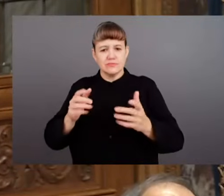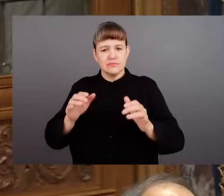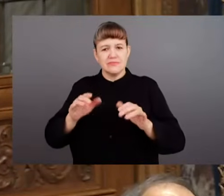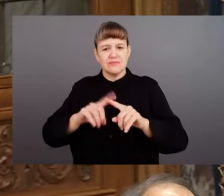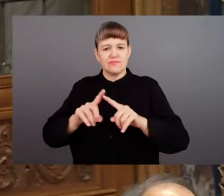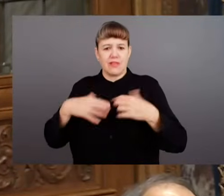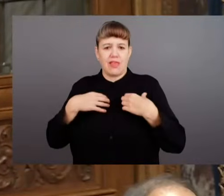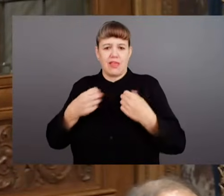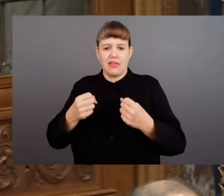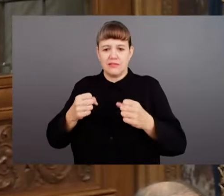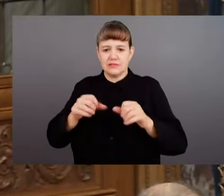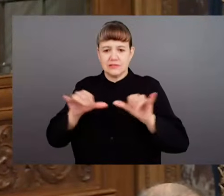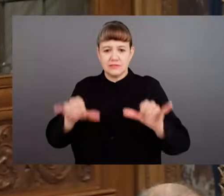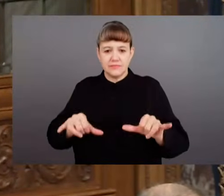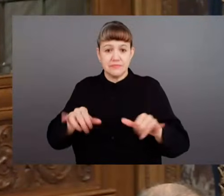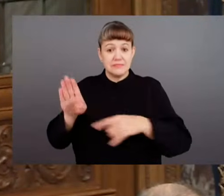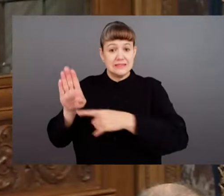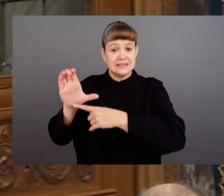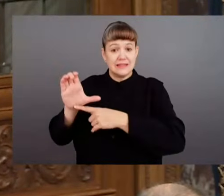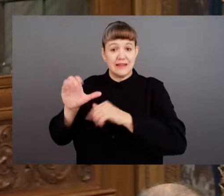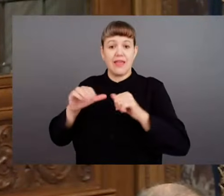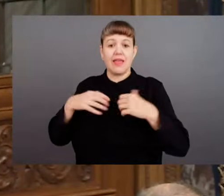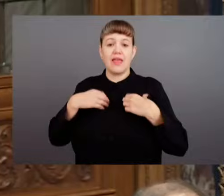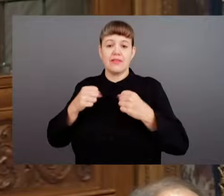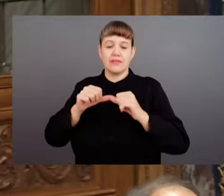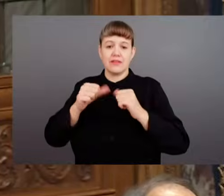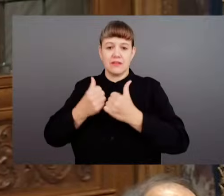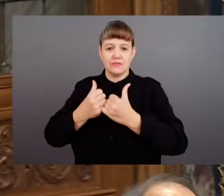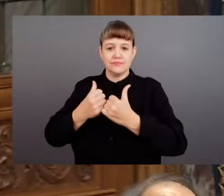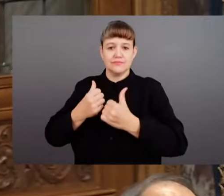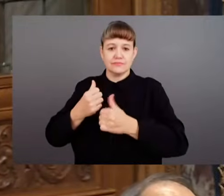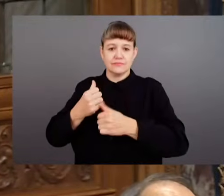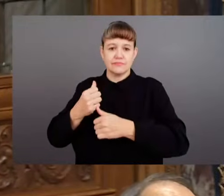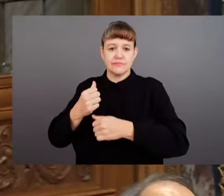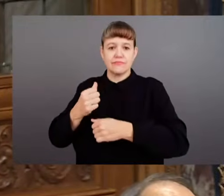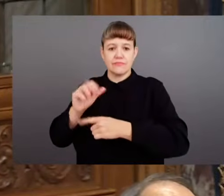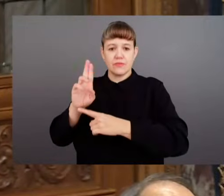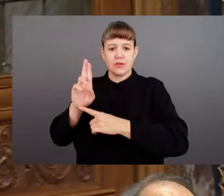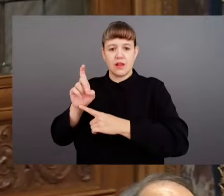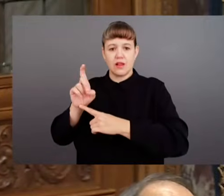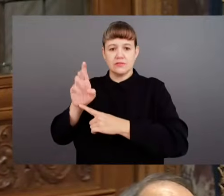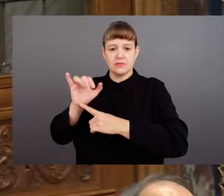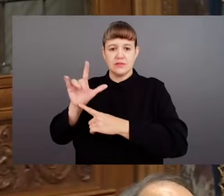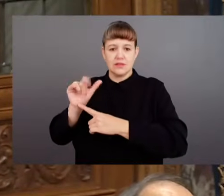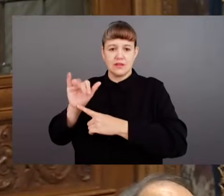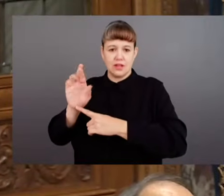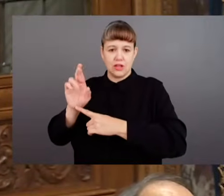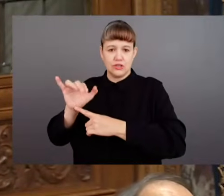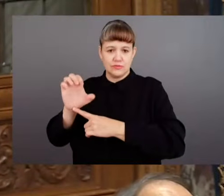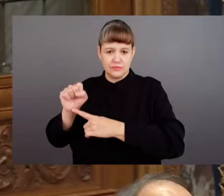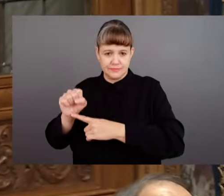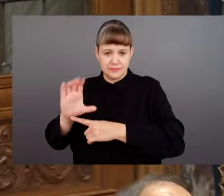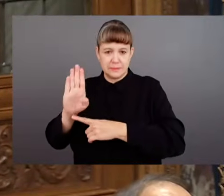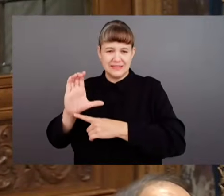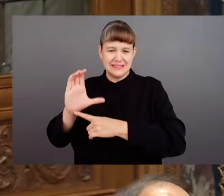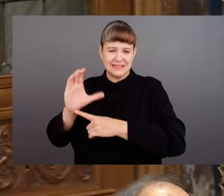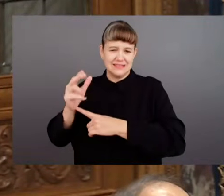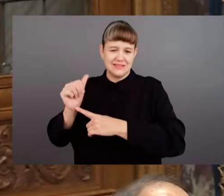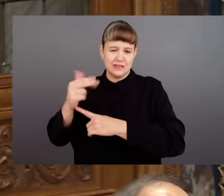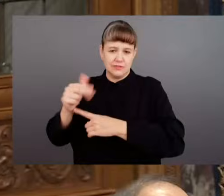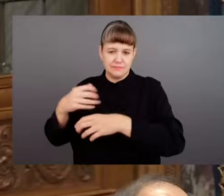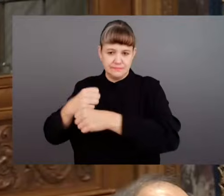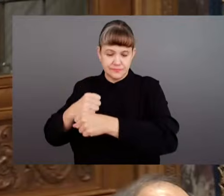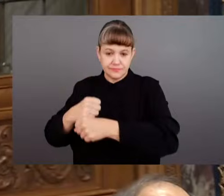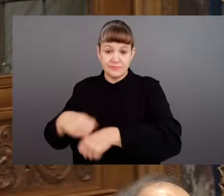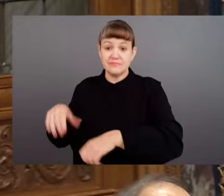Auxiliaries, BCAHA, was established in 1945 to promote education, leadership, effective communication, and high